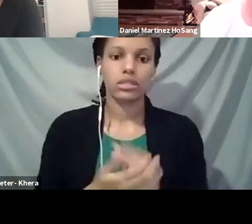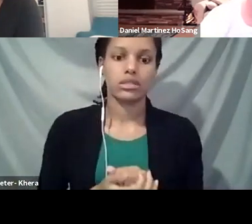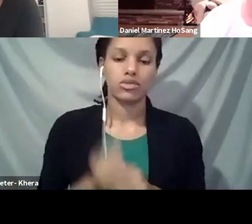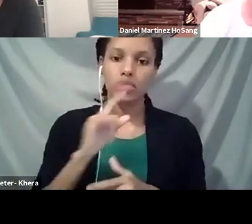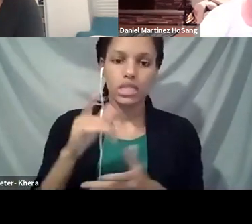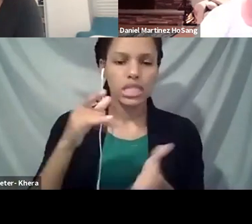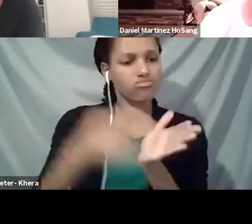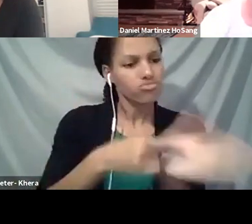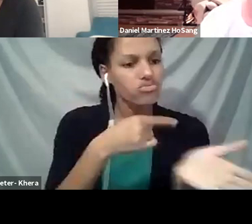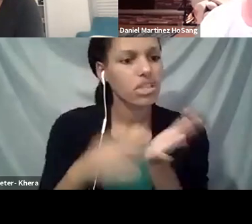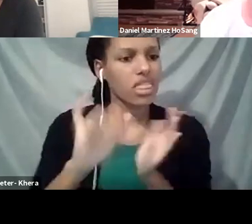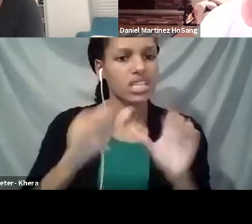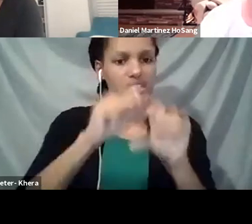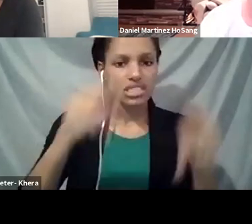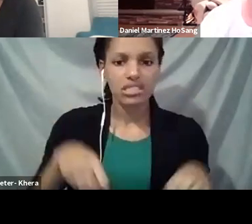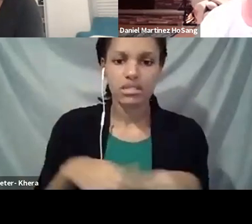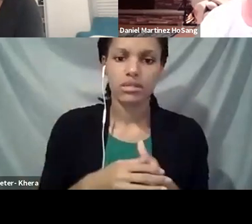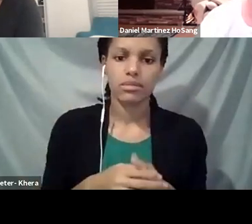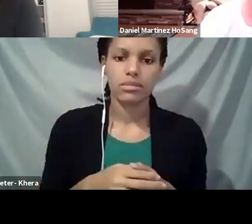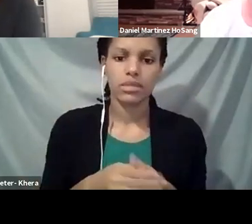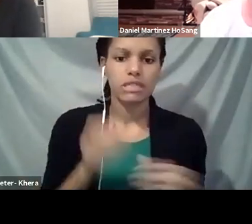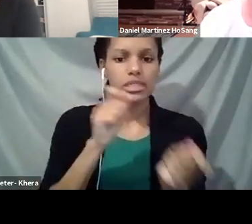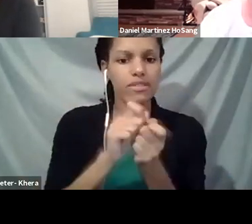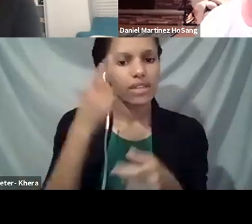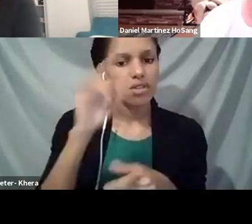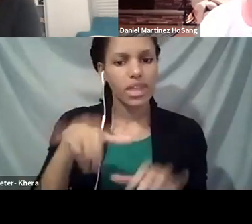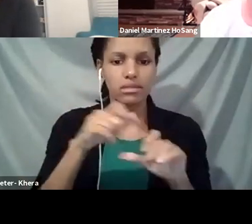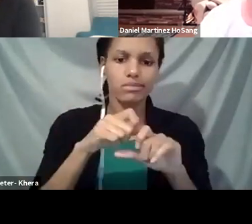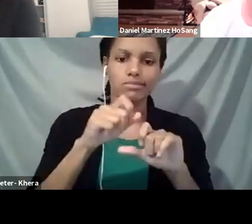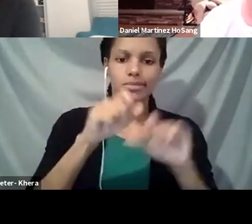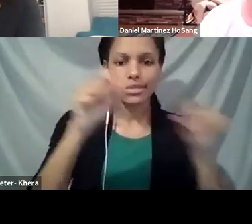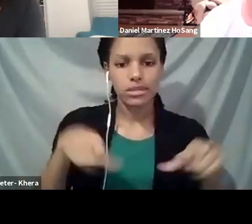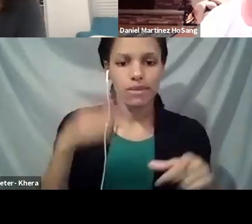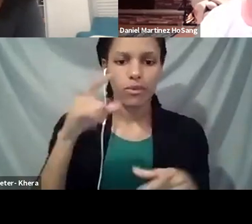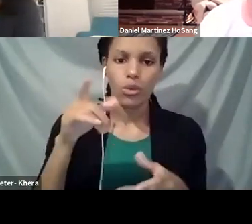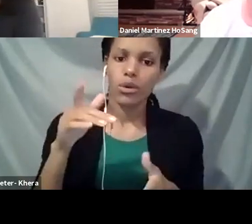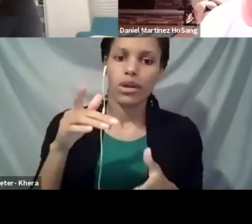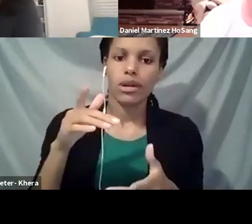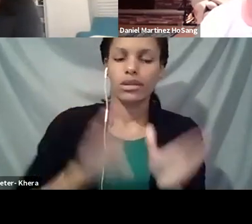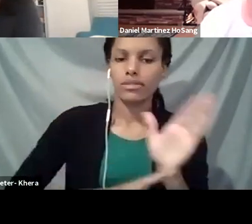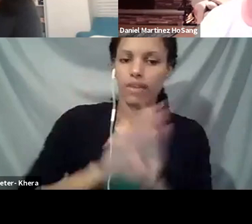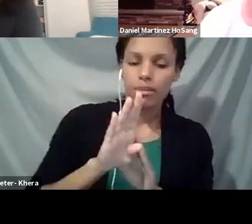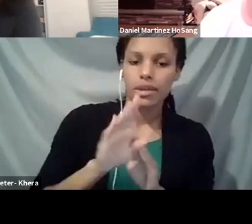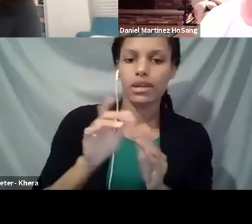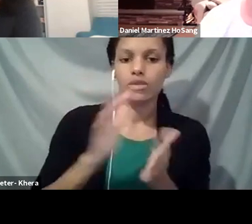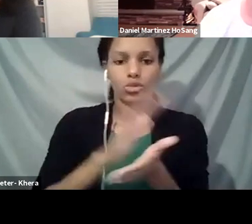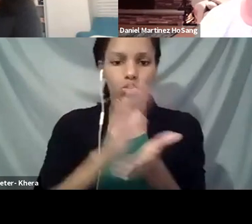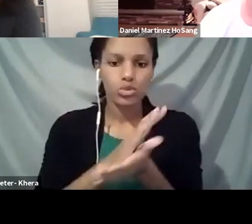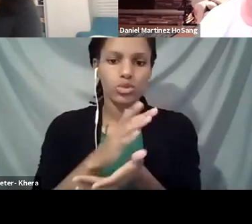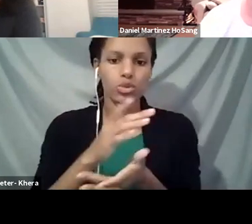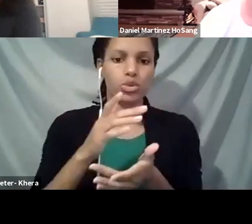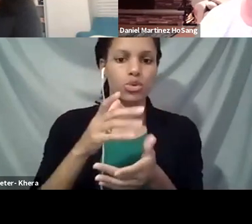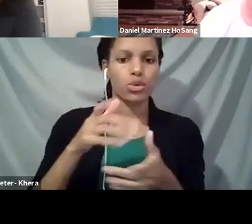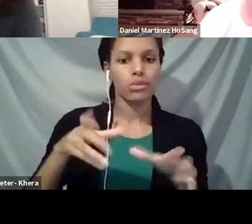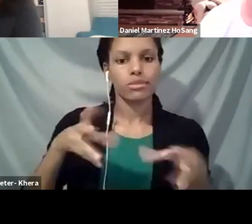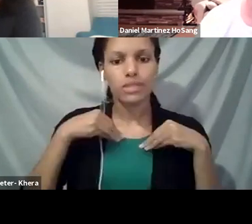system for, and specifically their system of school choice and school admissions for creating that type of environment. So